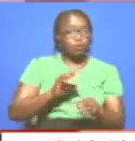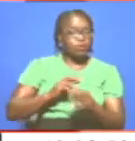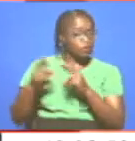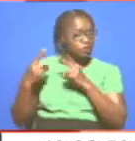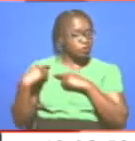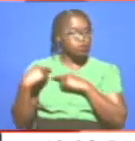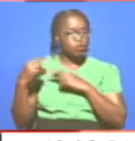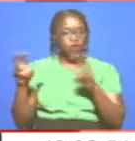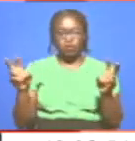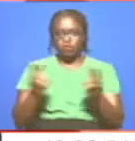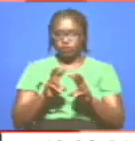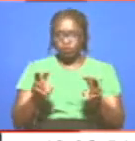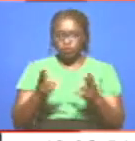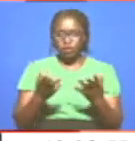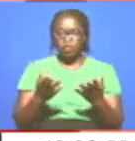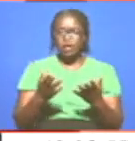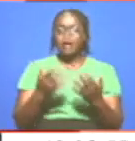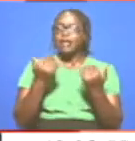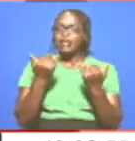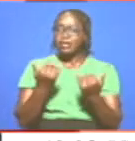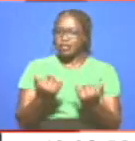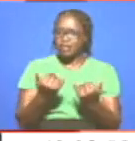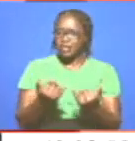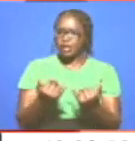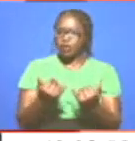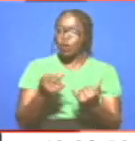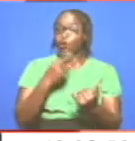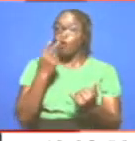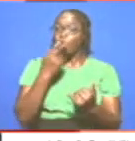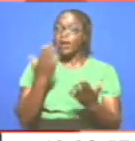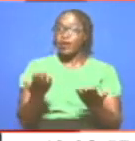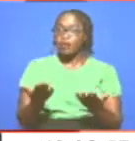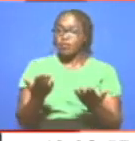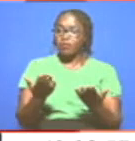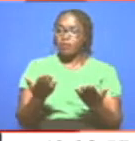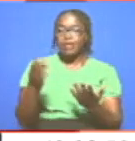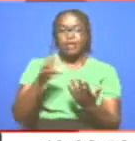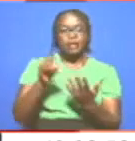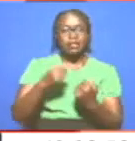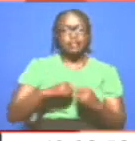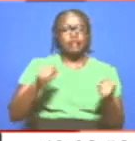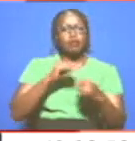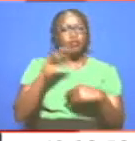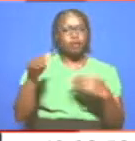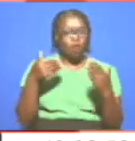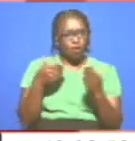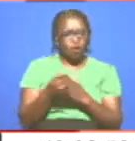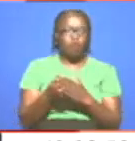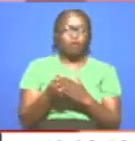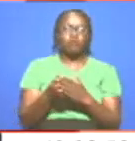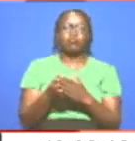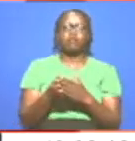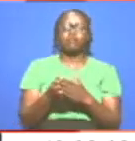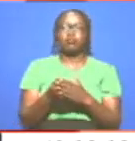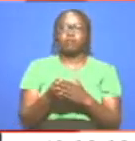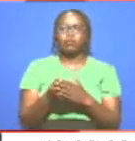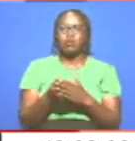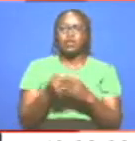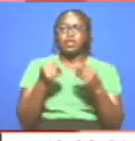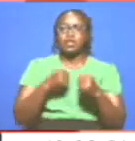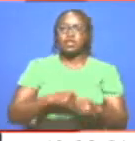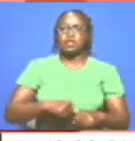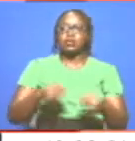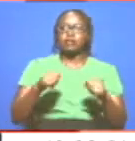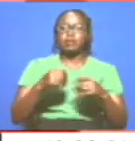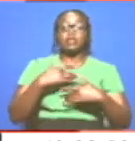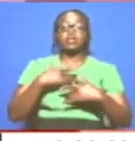whoever was going to be elected, yeah, he's a chairman for all of us. So he's a chairman, and it's our